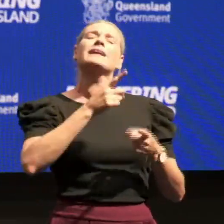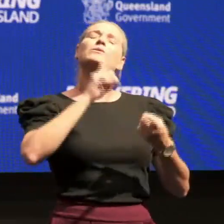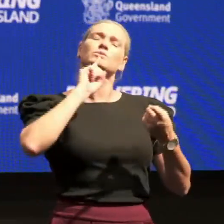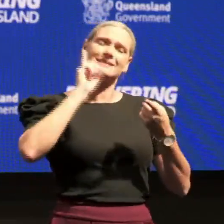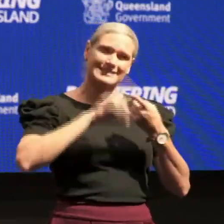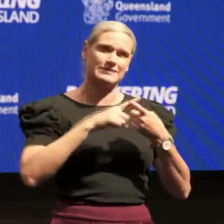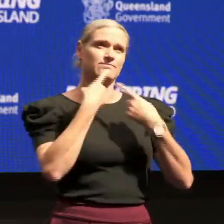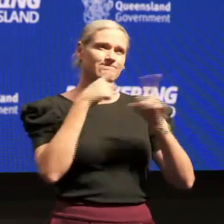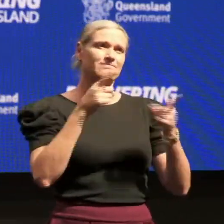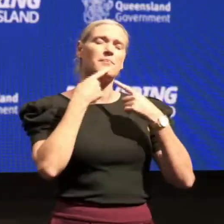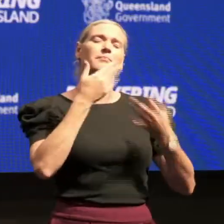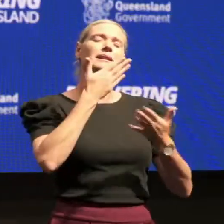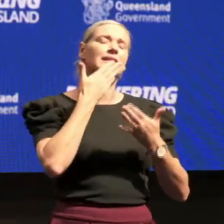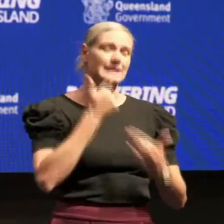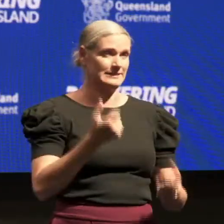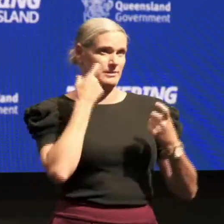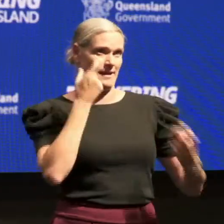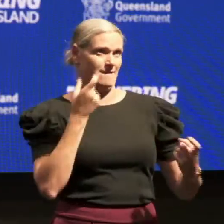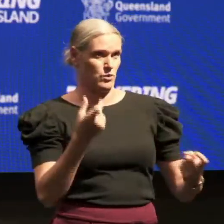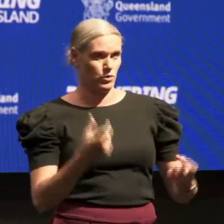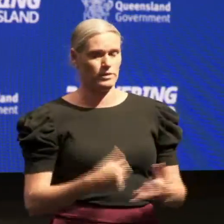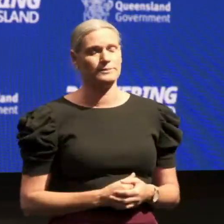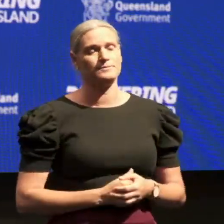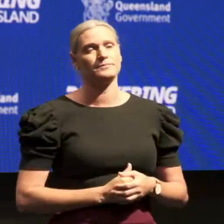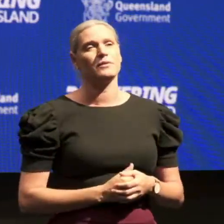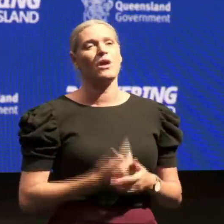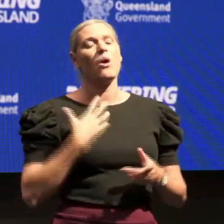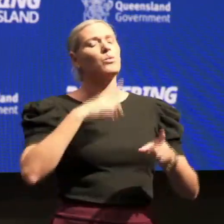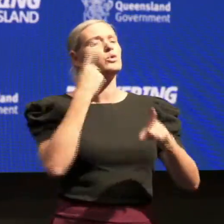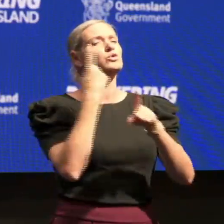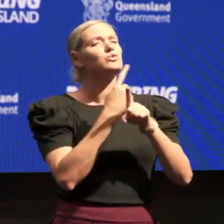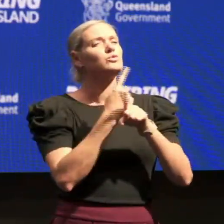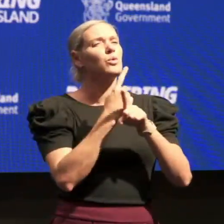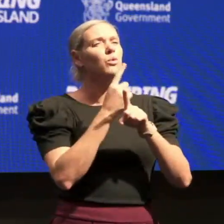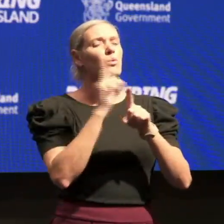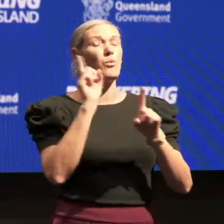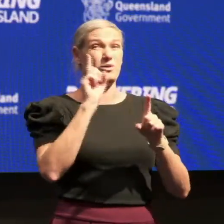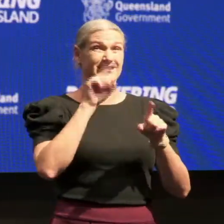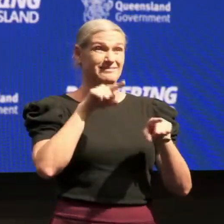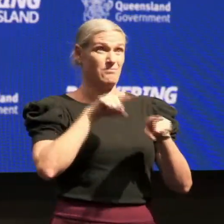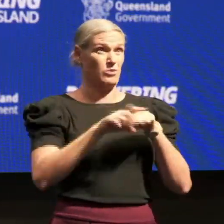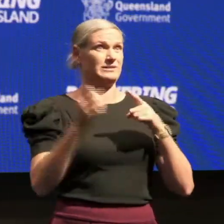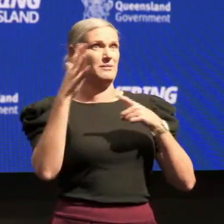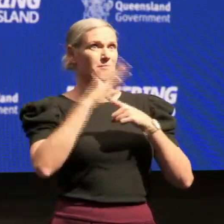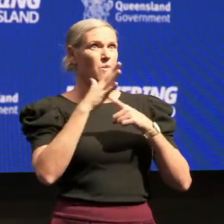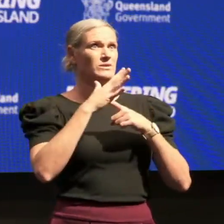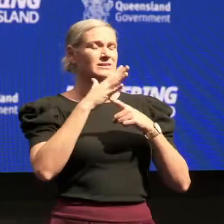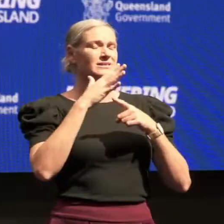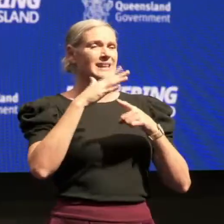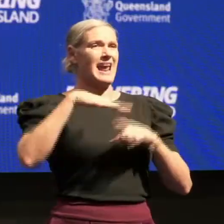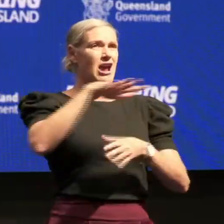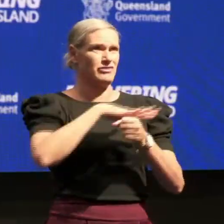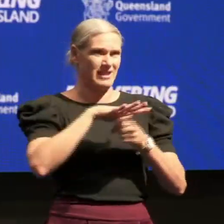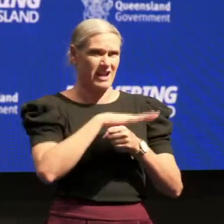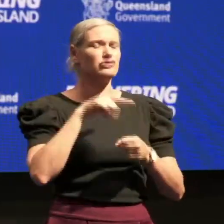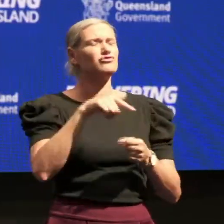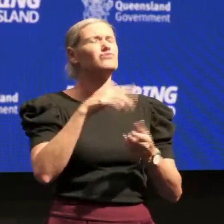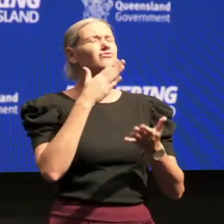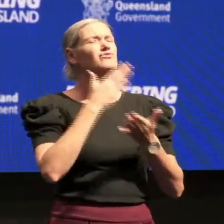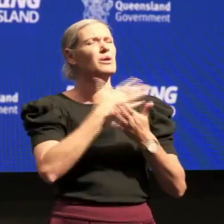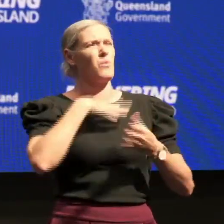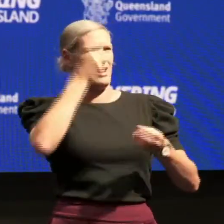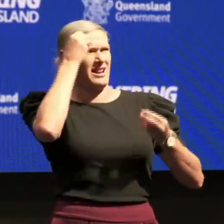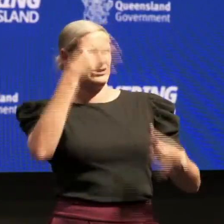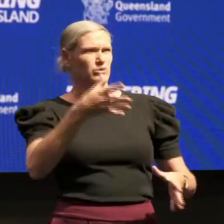remains for people to stay vigilant. I want to discuss some of our immediate priority areas, and these are the things which are obviously very important